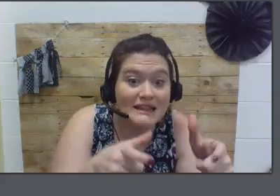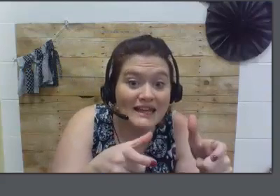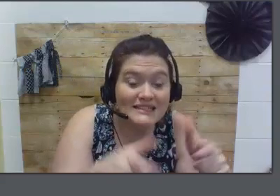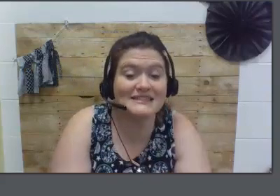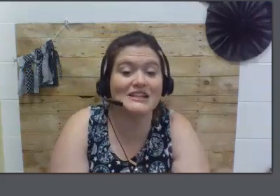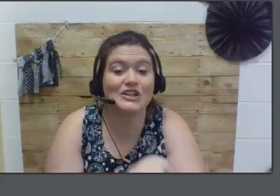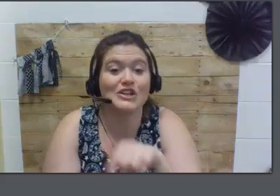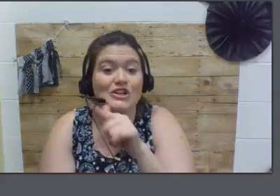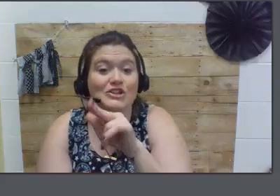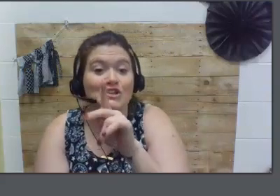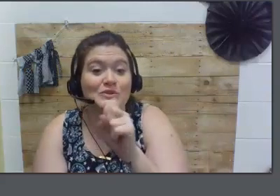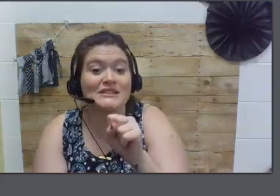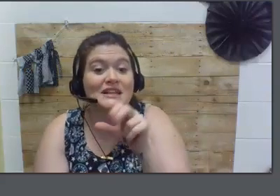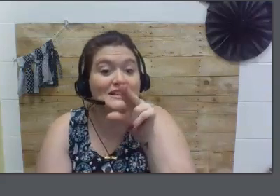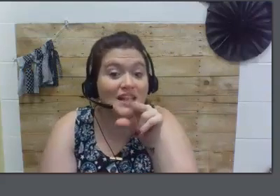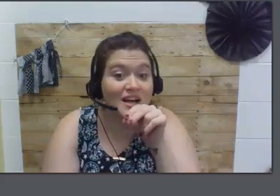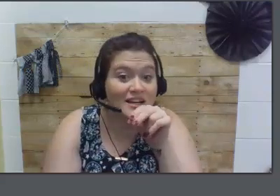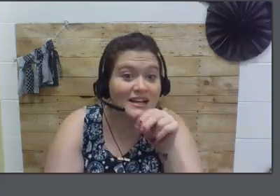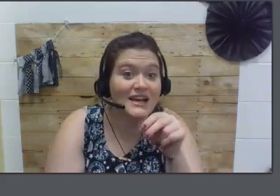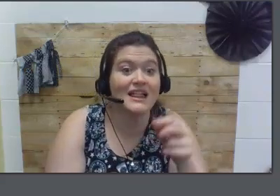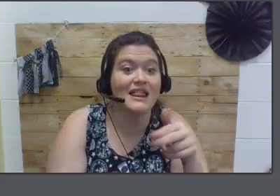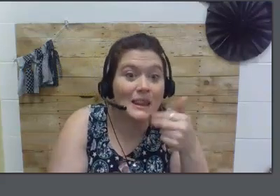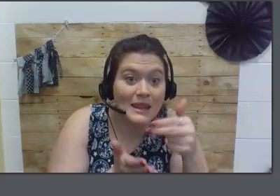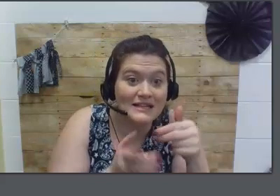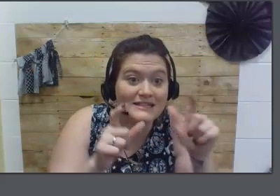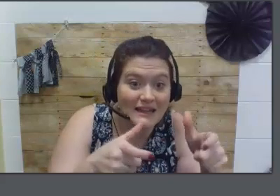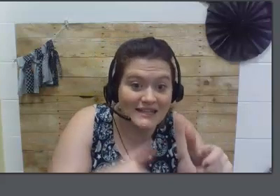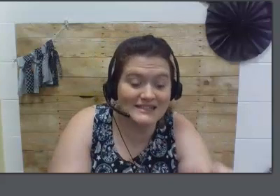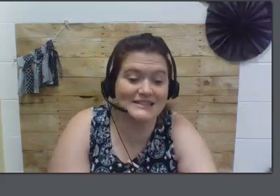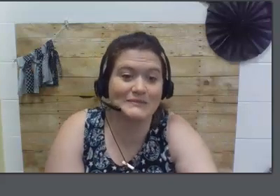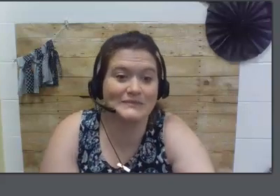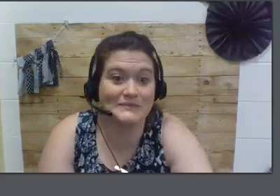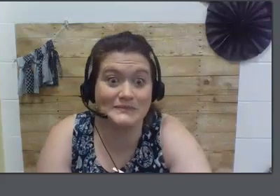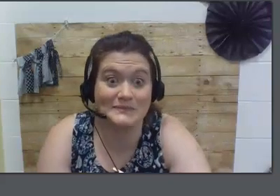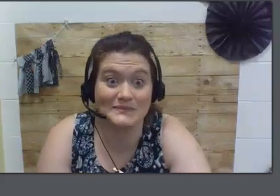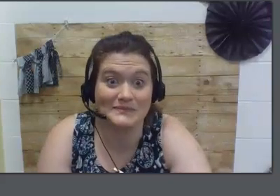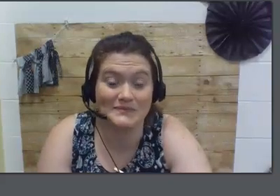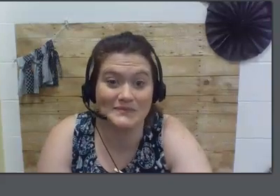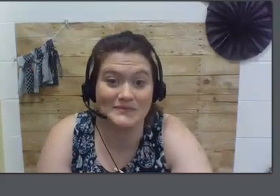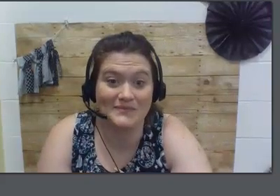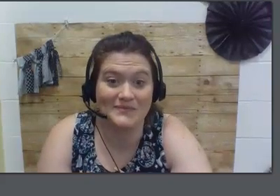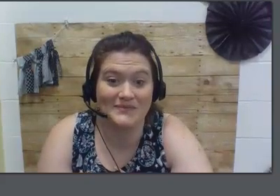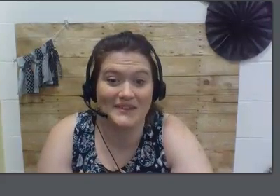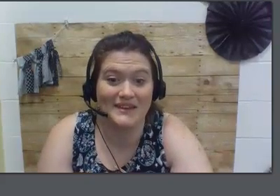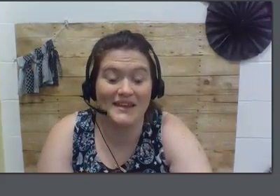licks lakes. Luke's duck licks lakes.